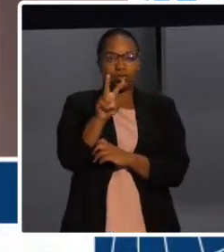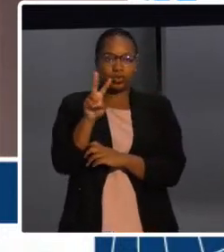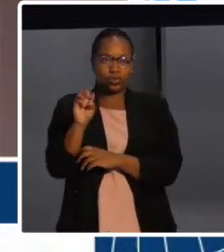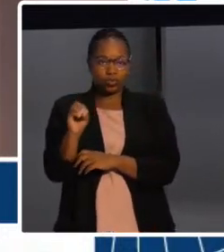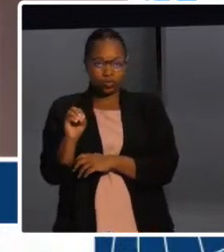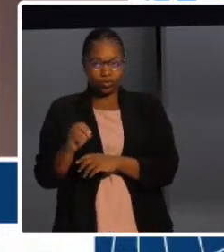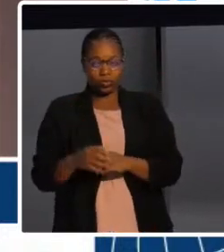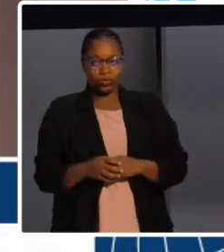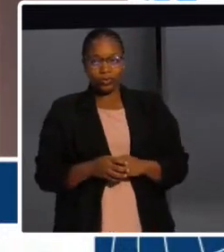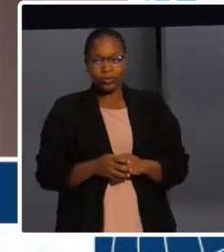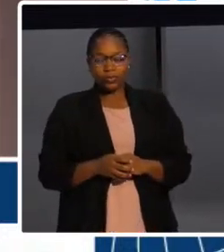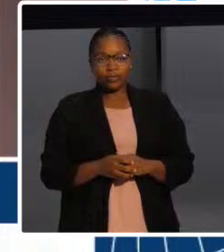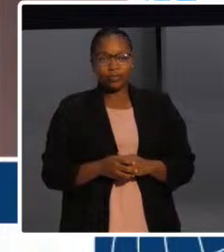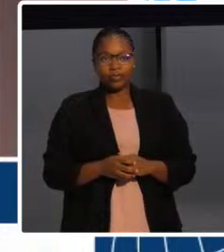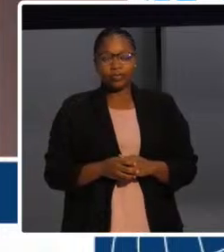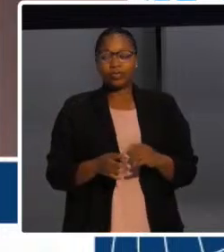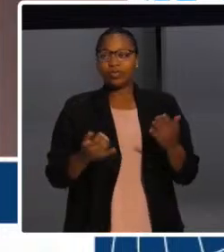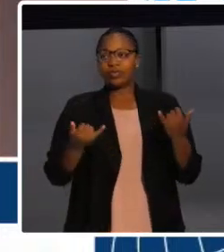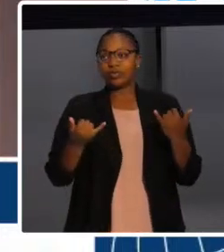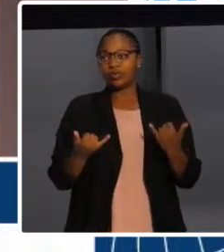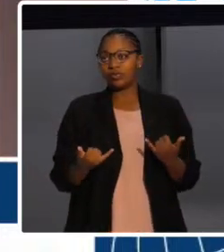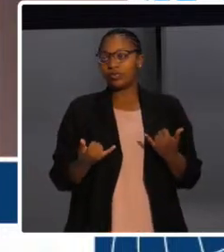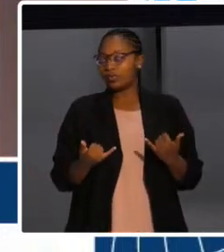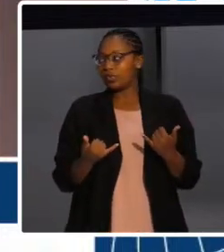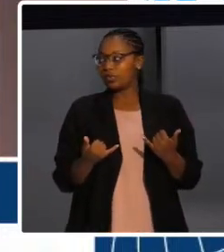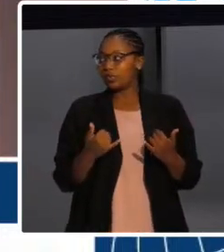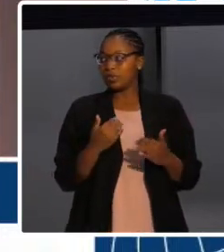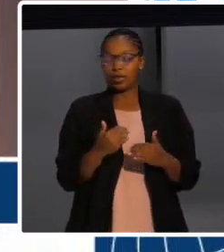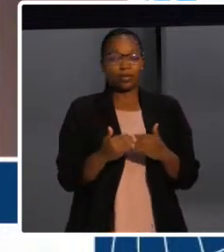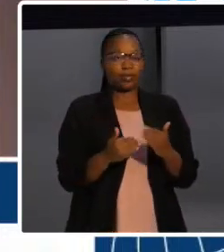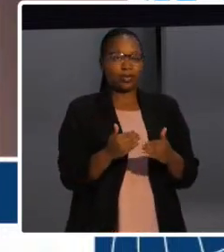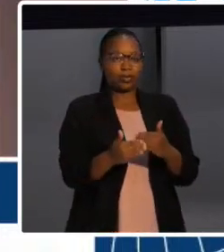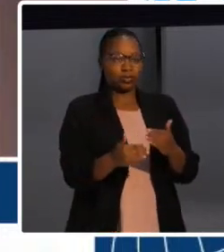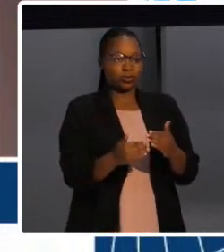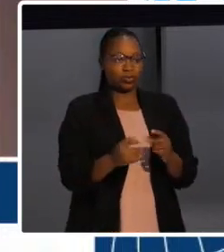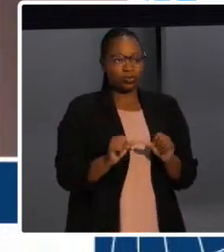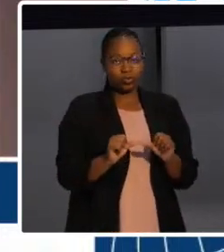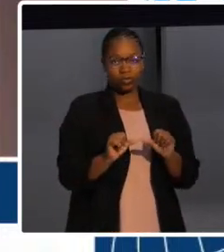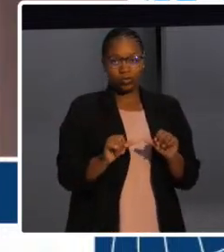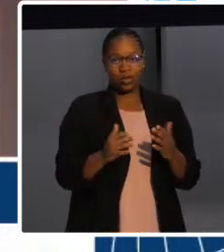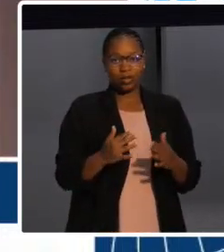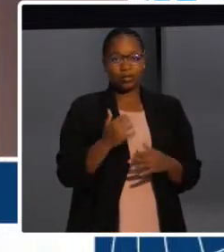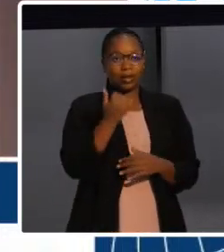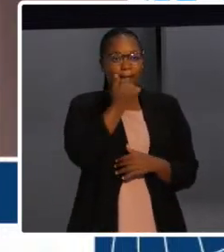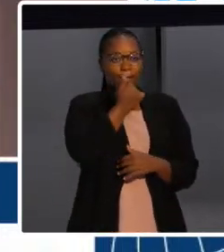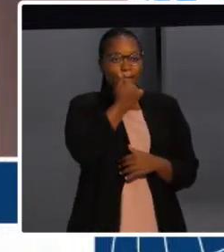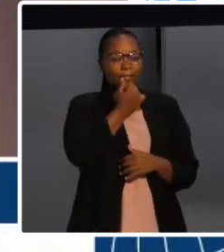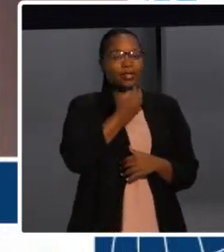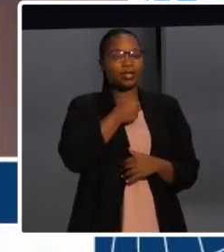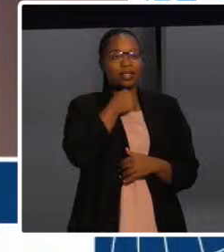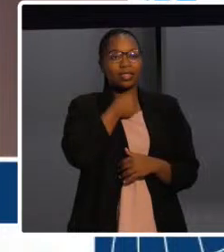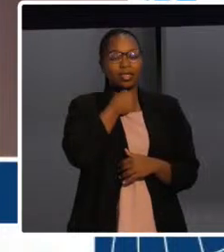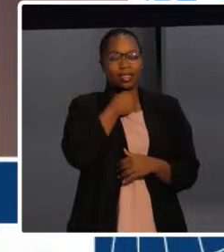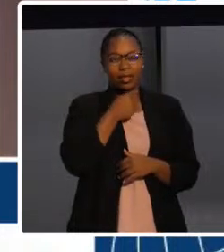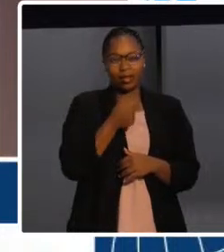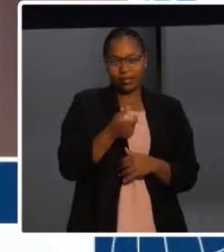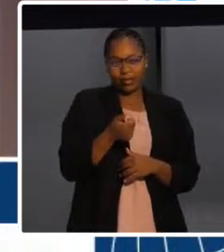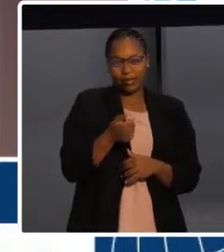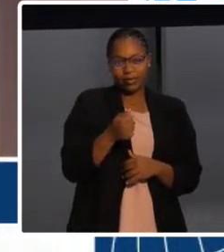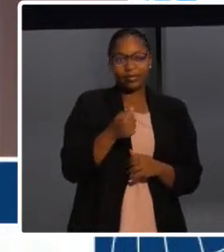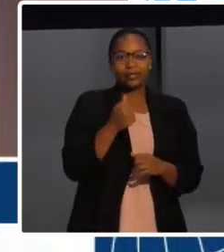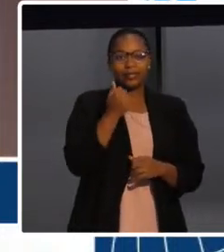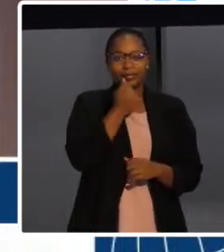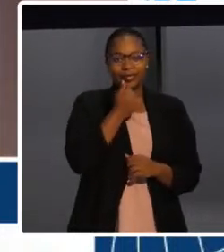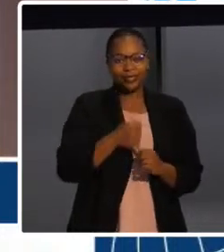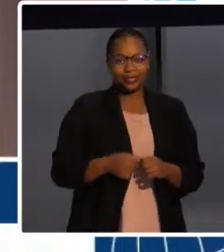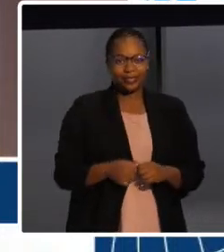Today's proceedings, excuse me. Excuse me, I've got a frog in my throat, so occasionally I will